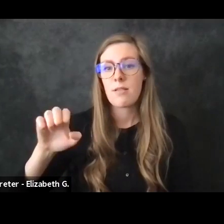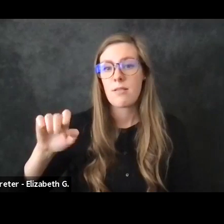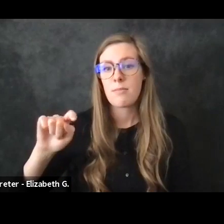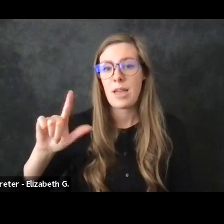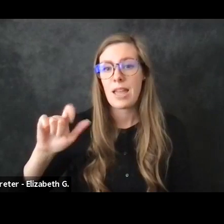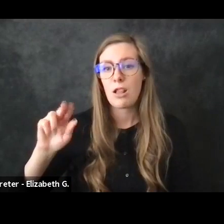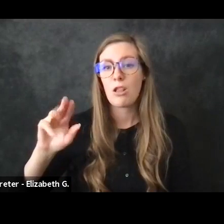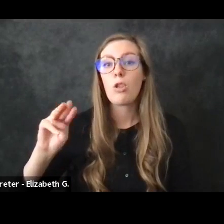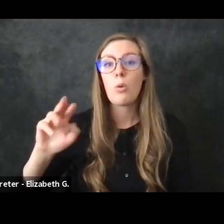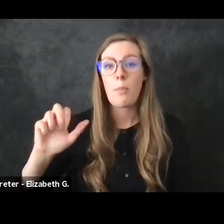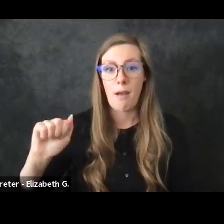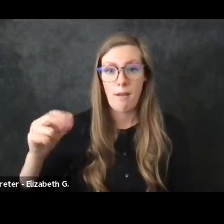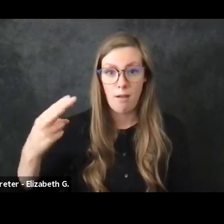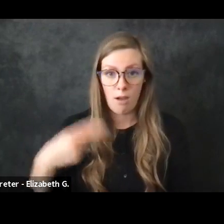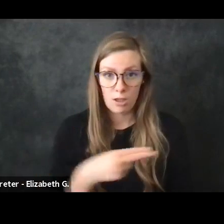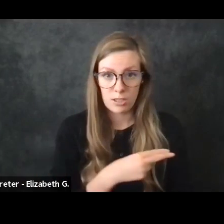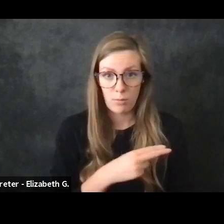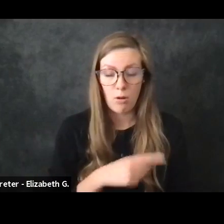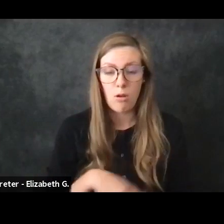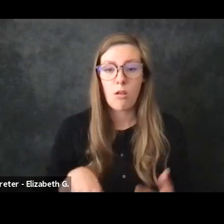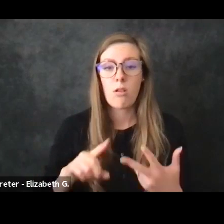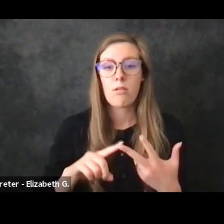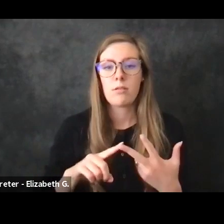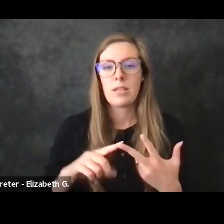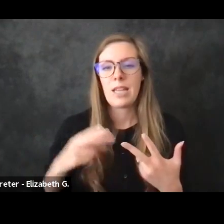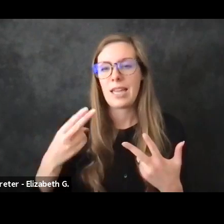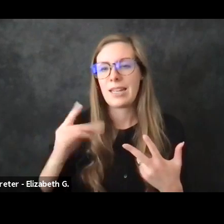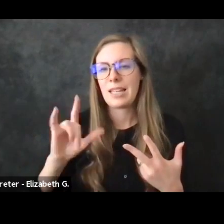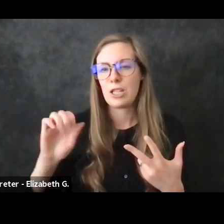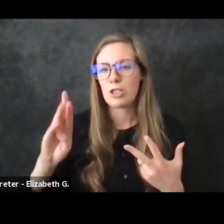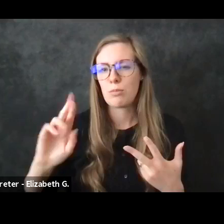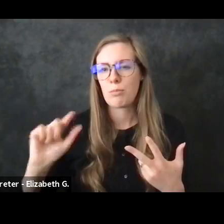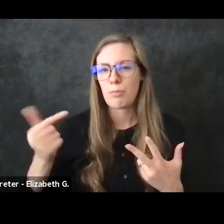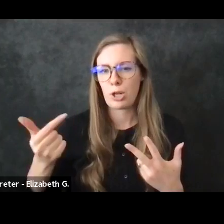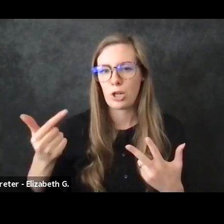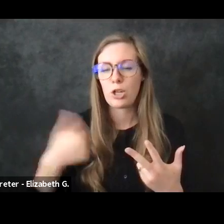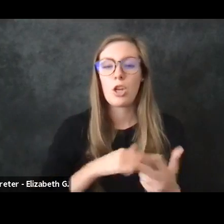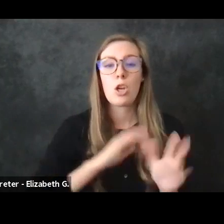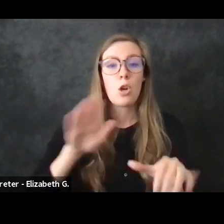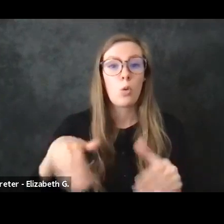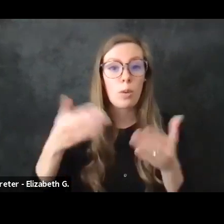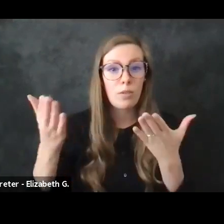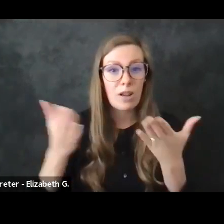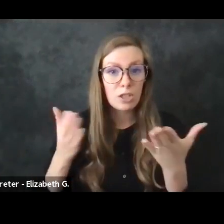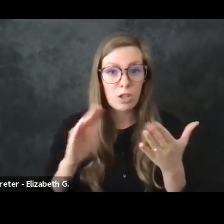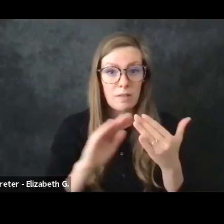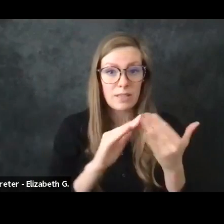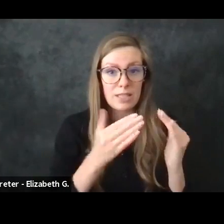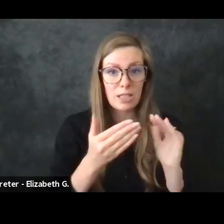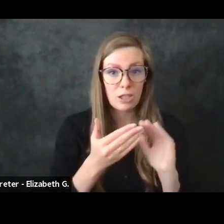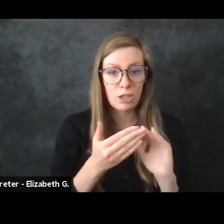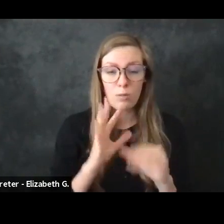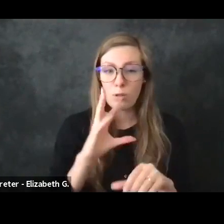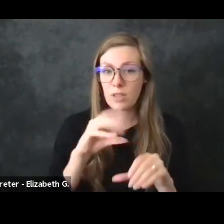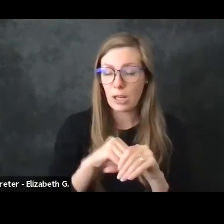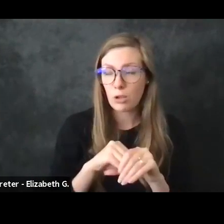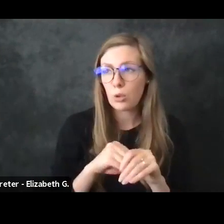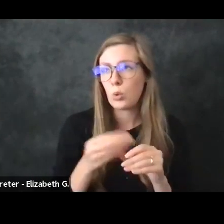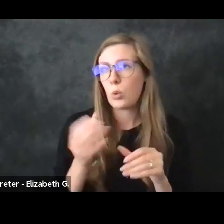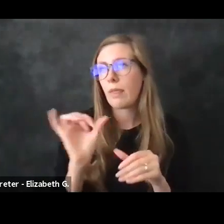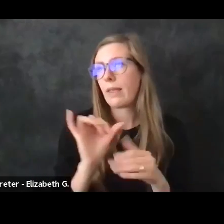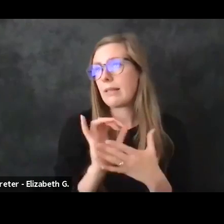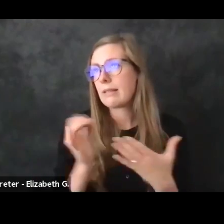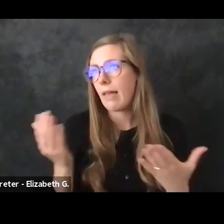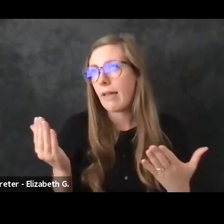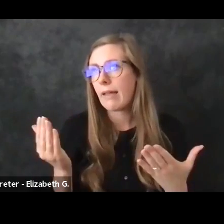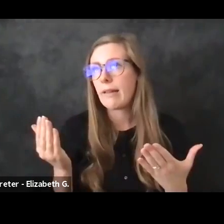Petaluma Valley Hospital, and Healdsburg District Hospital. We provide services in the community that includes things such as the